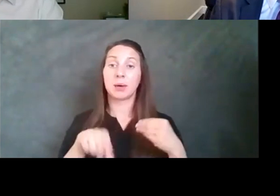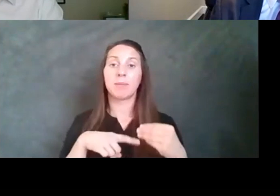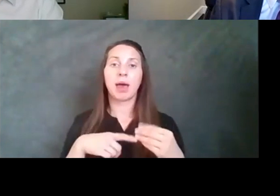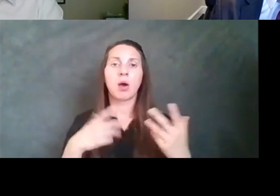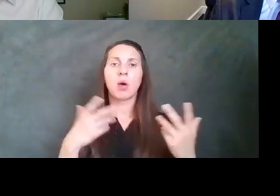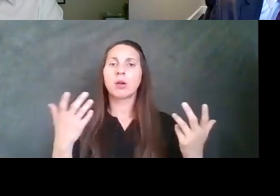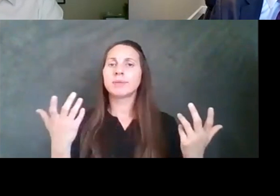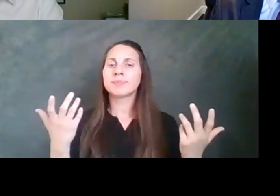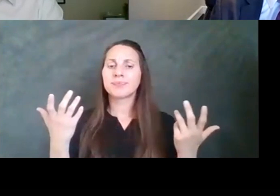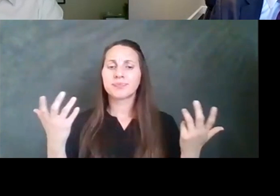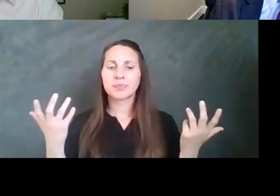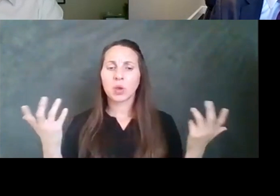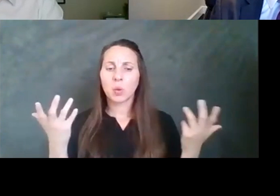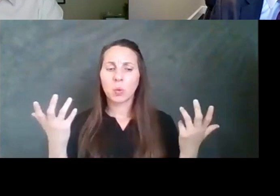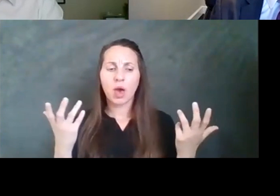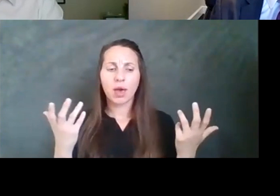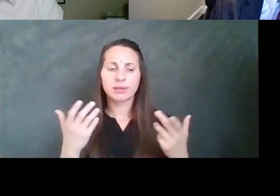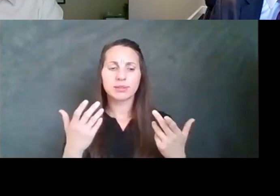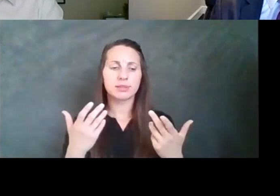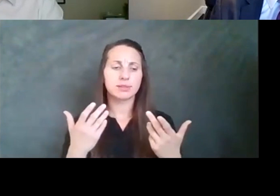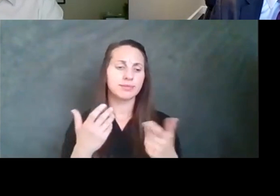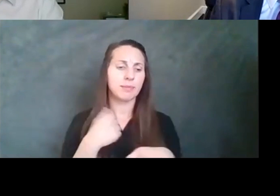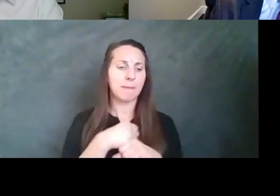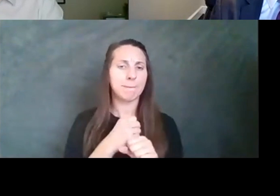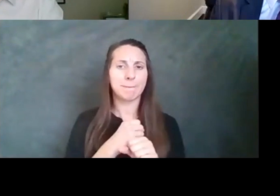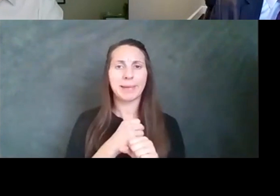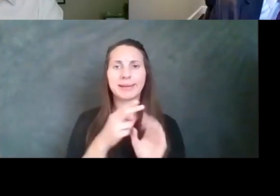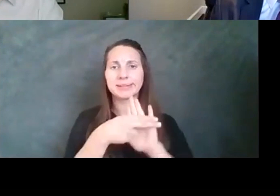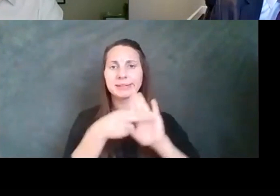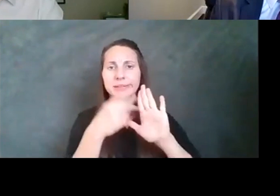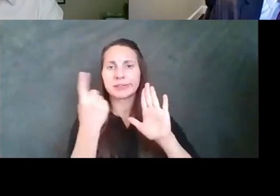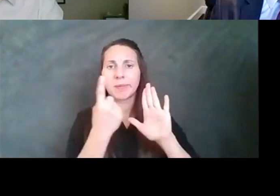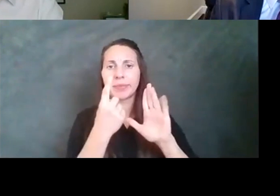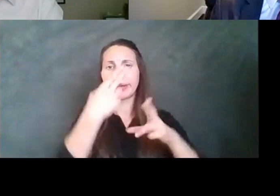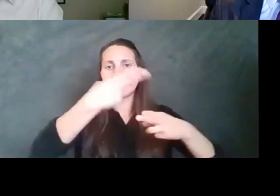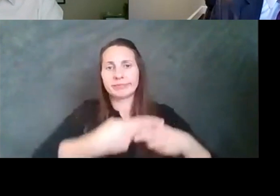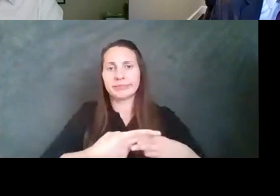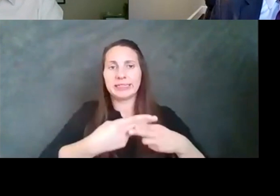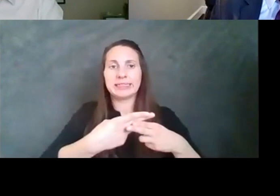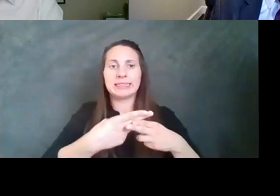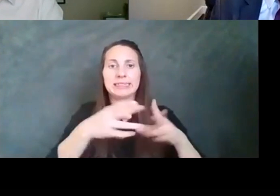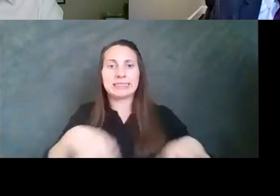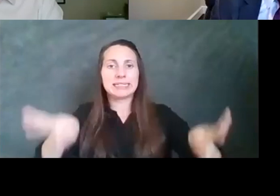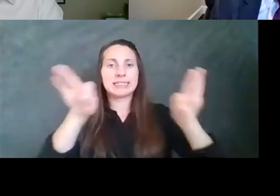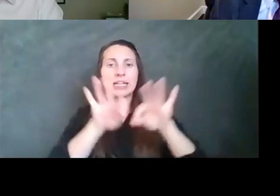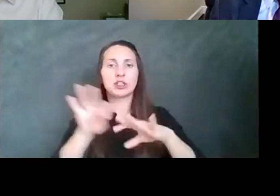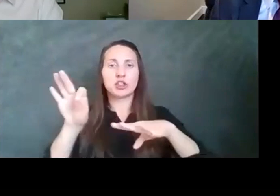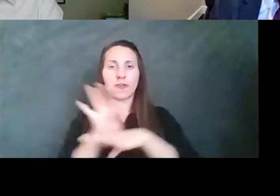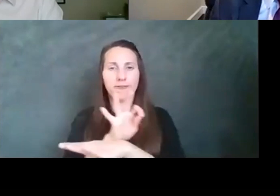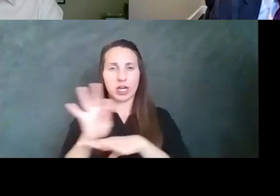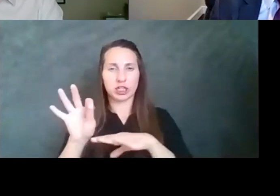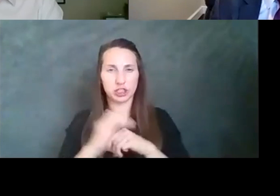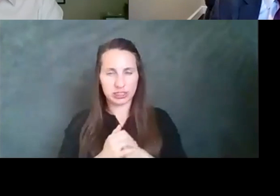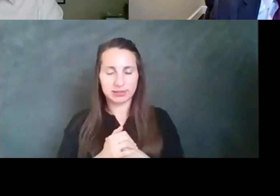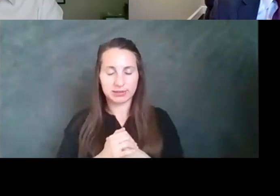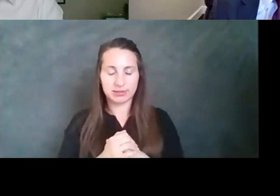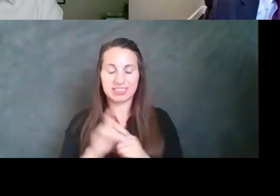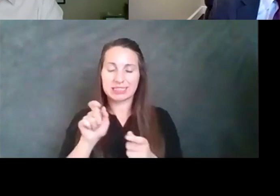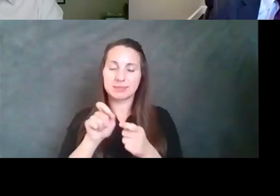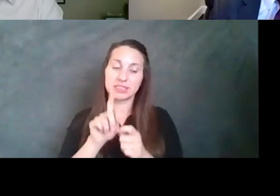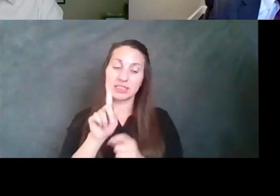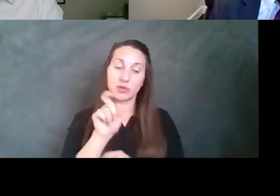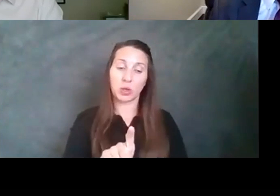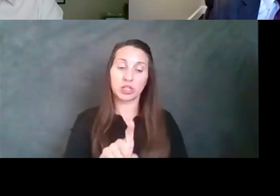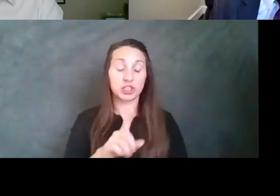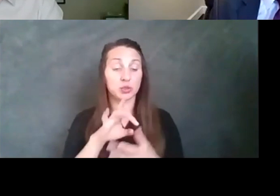makes something an essential function. There's an example used. The specific question is about a job that